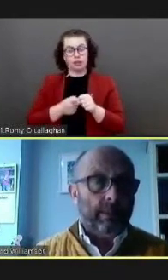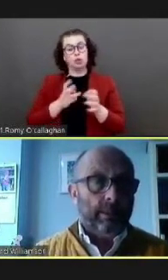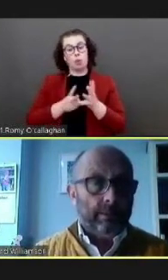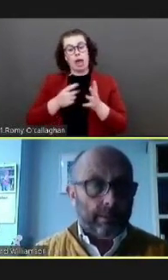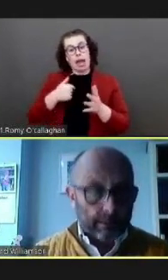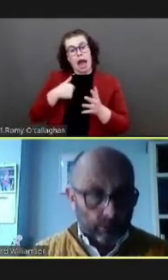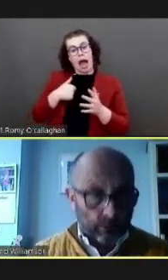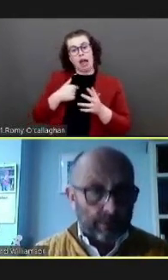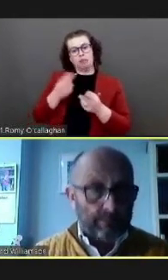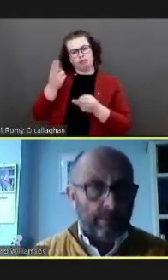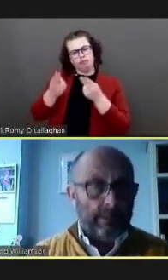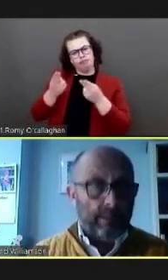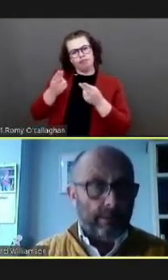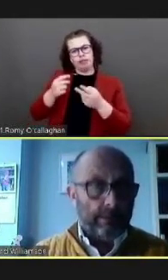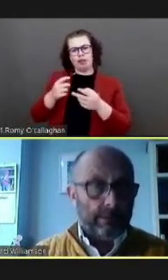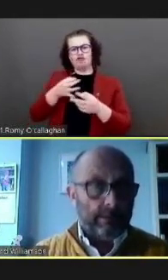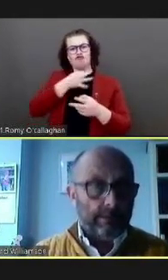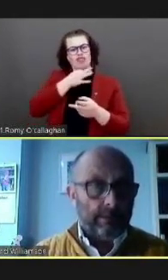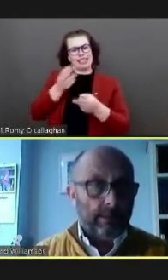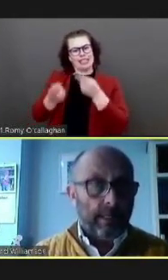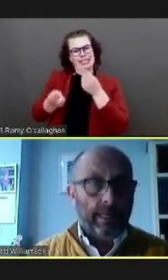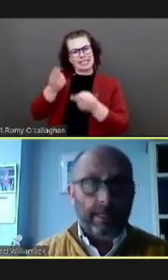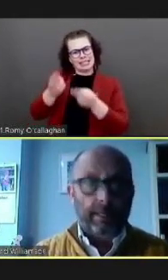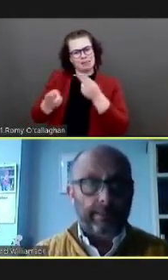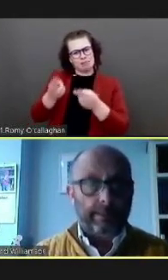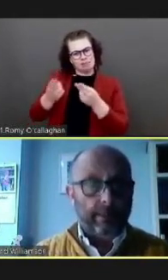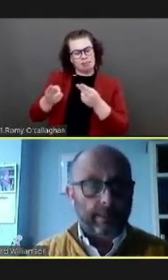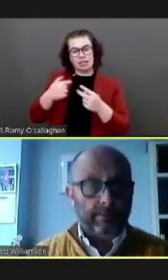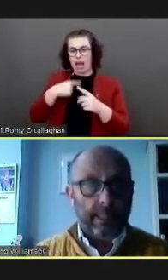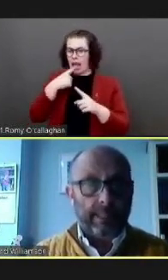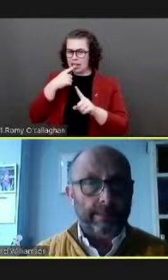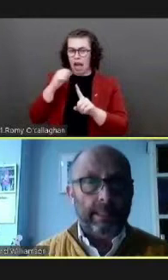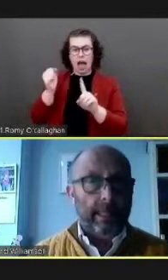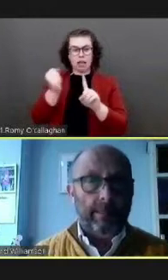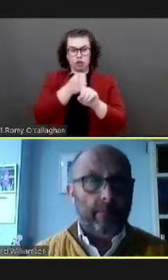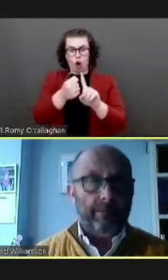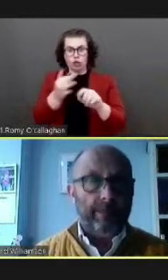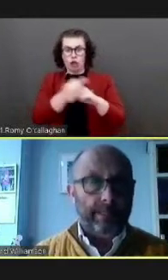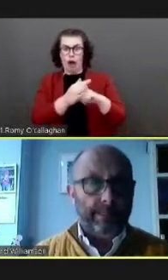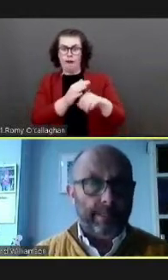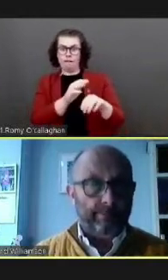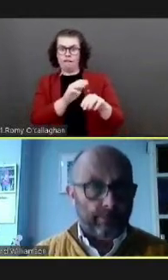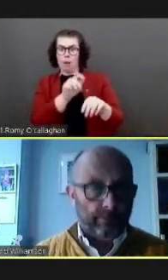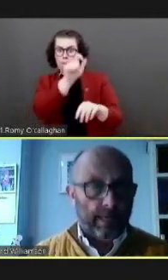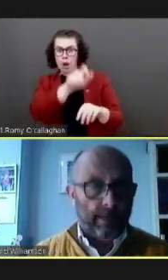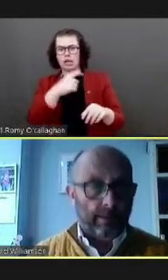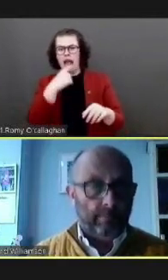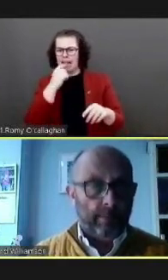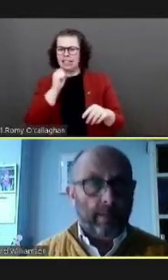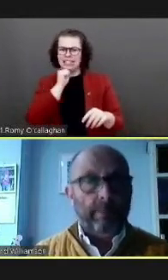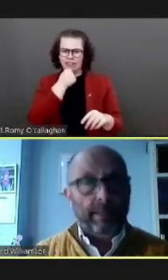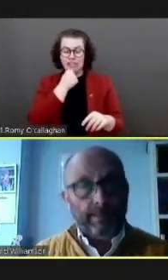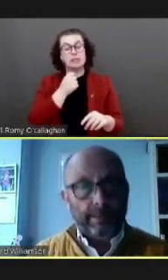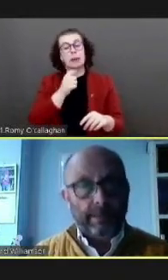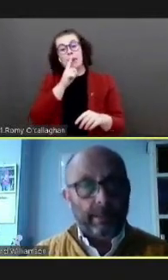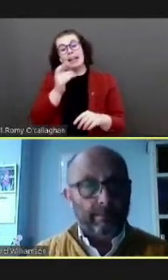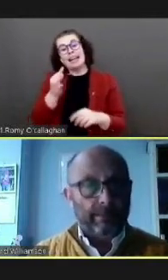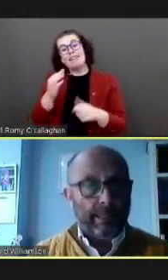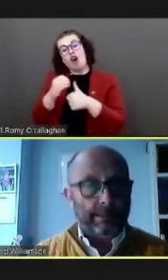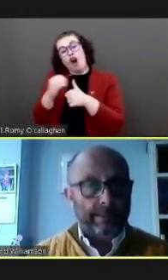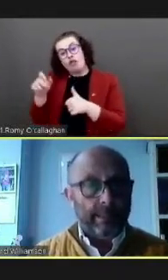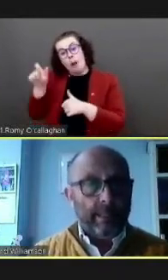assessment, the assault is very serious. In another circumstance, it might have had a different outcome. But in